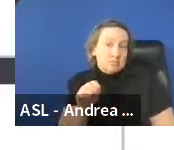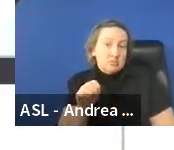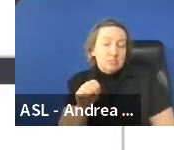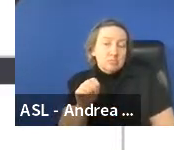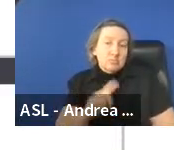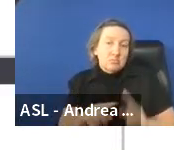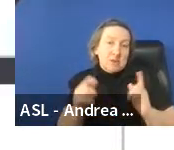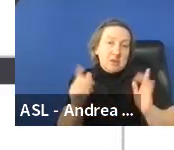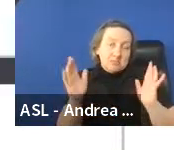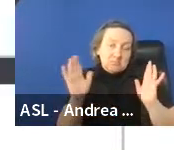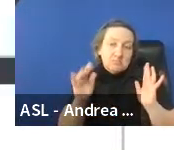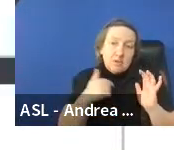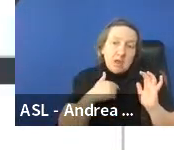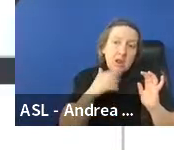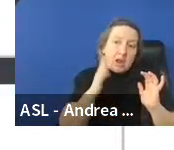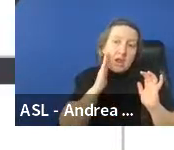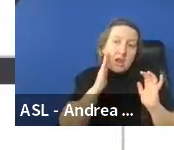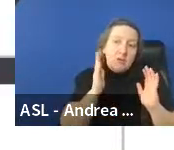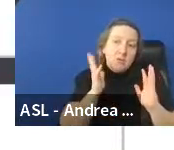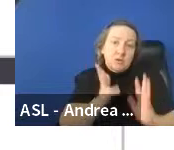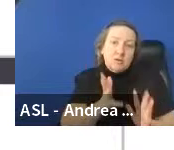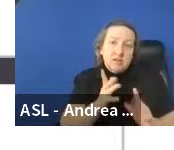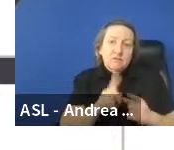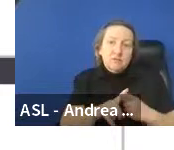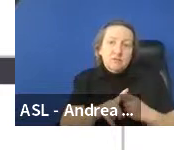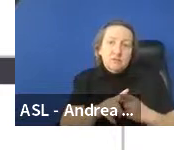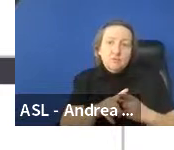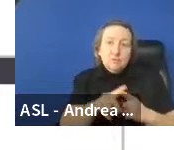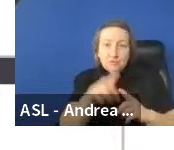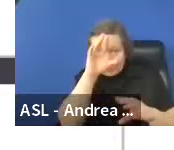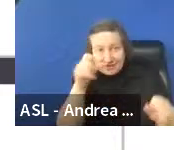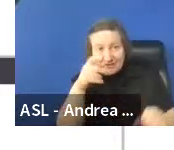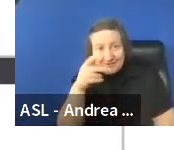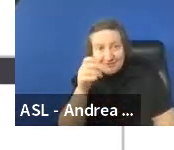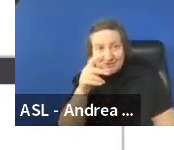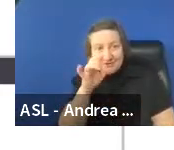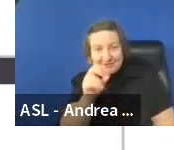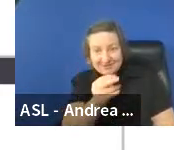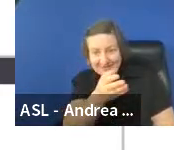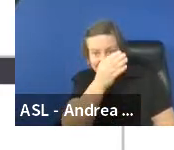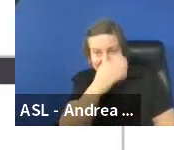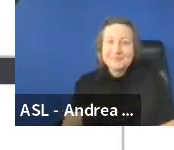I'll leave it to President Peterson.